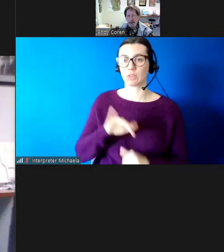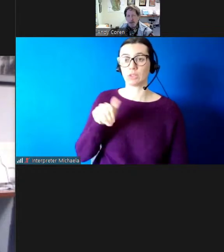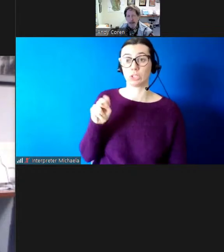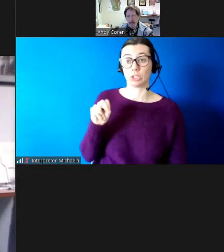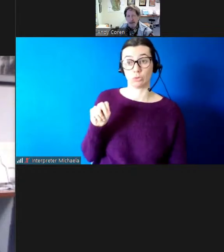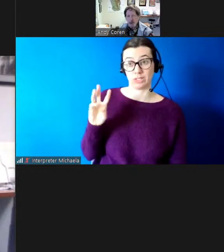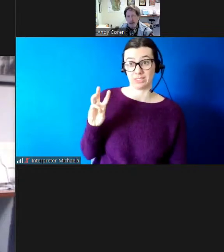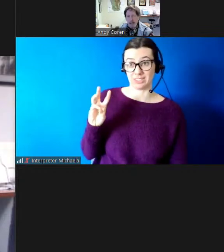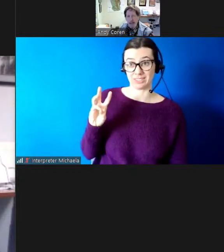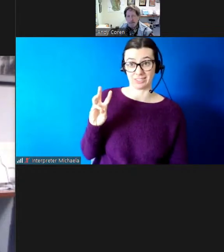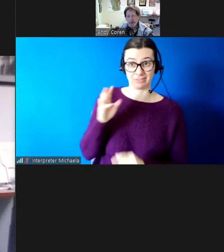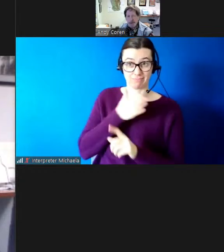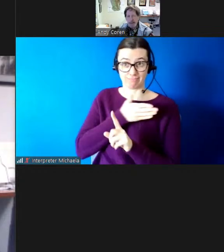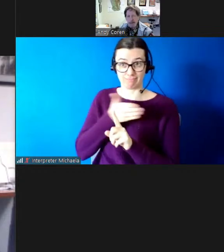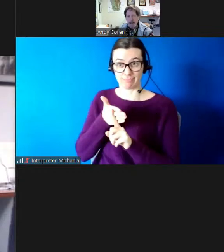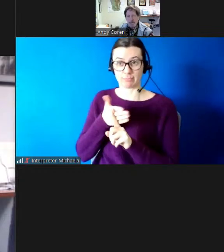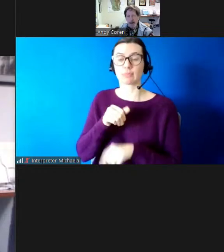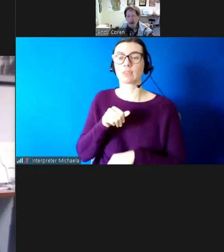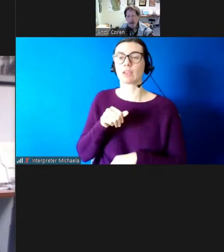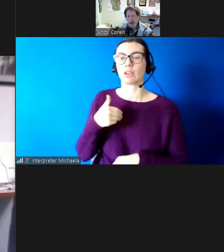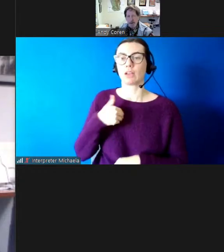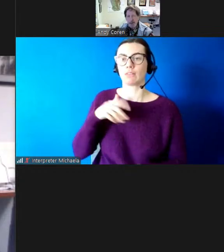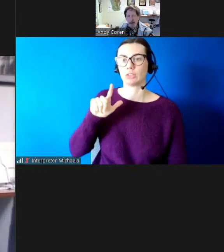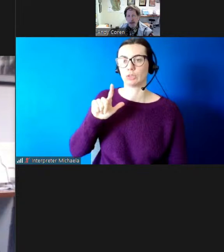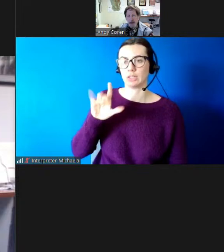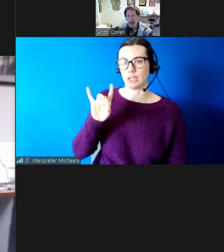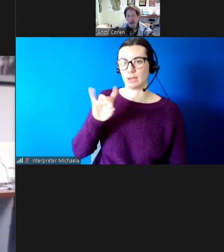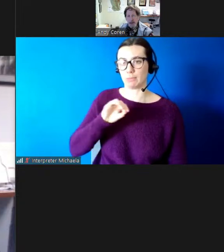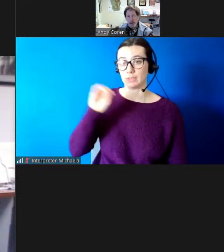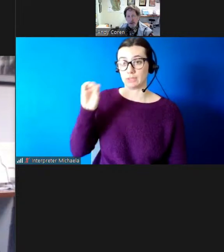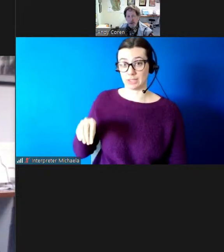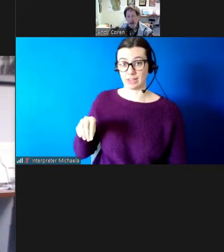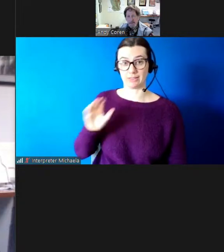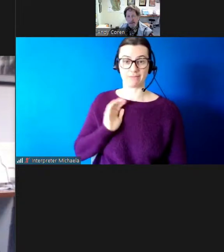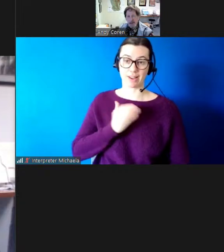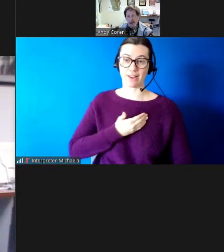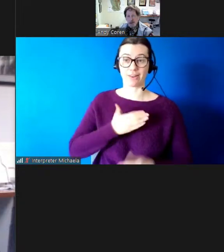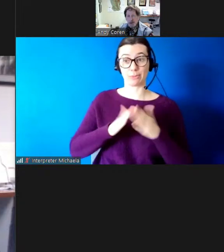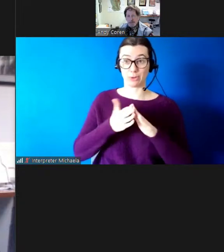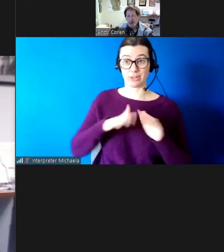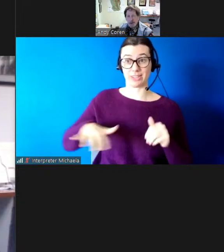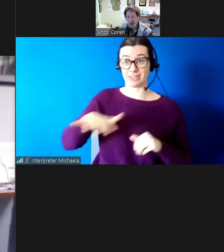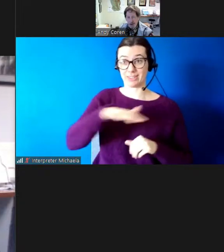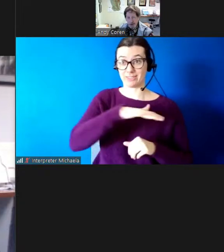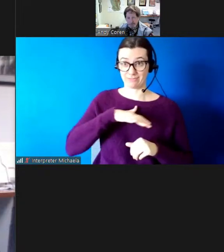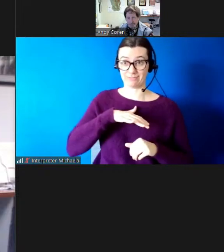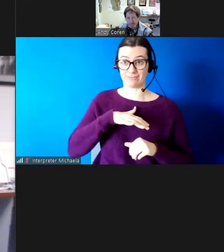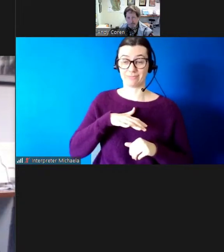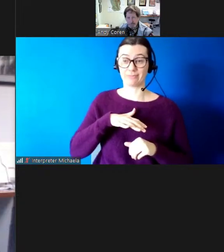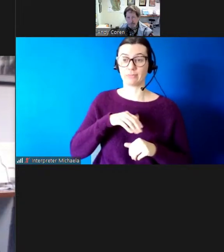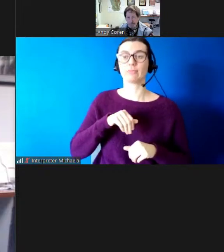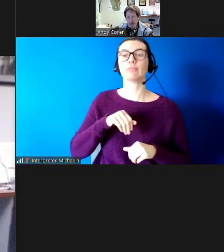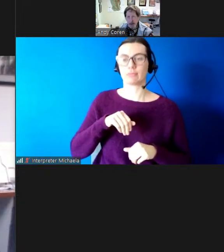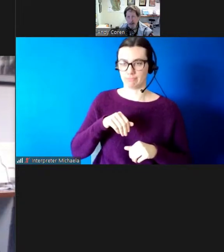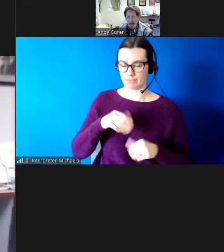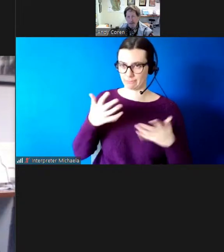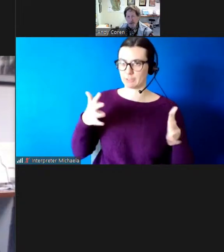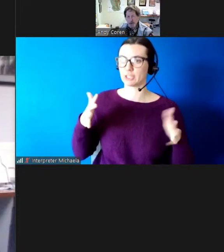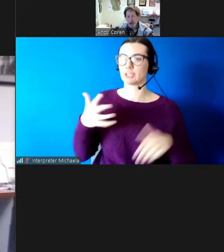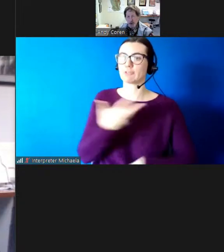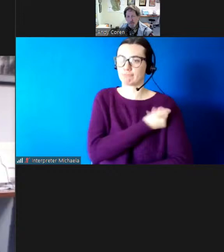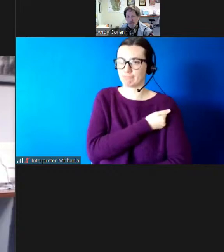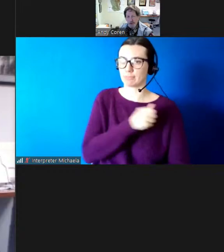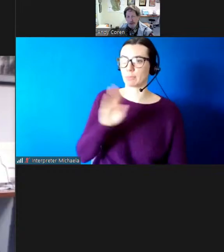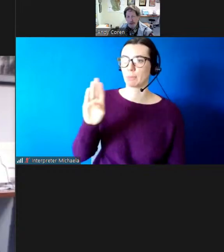6th, we had 28% of our community total population was boosted. And